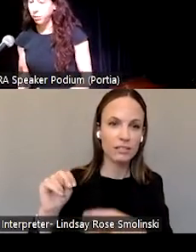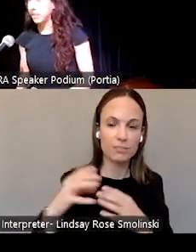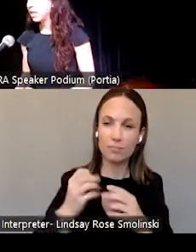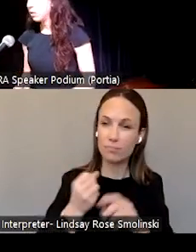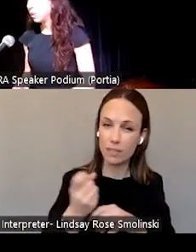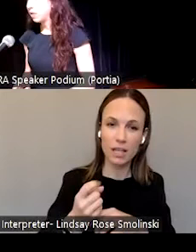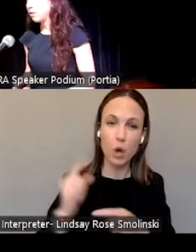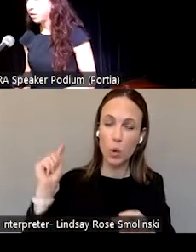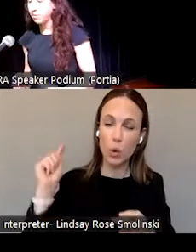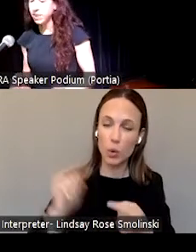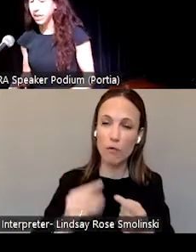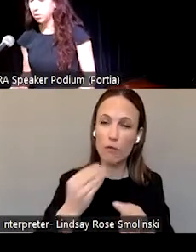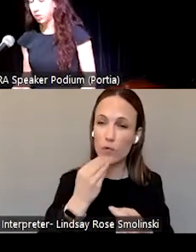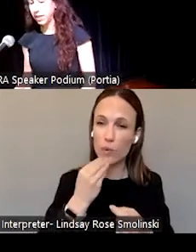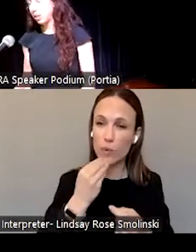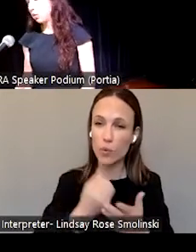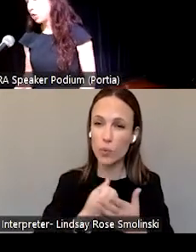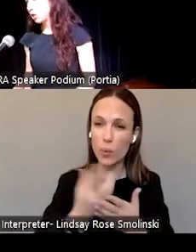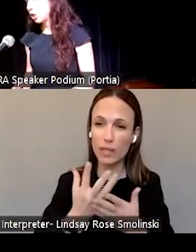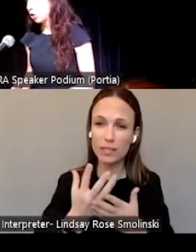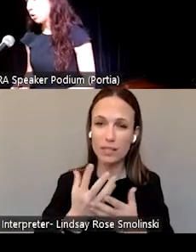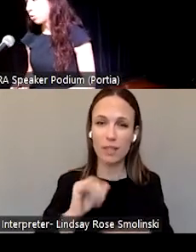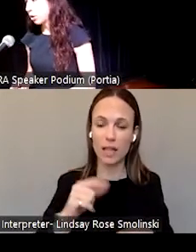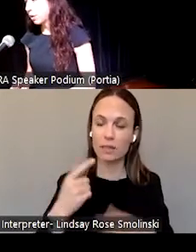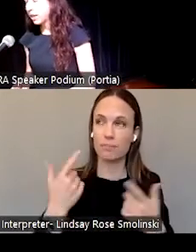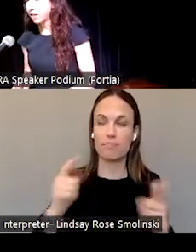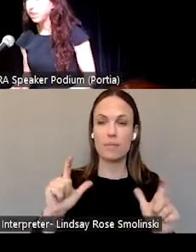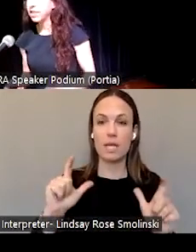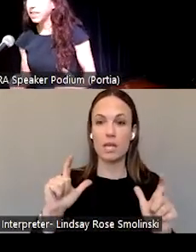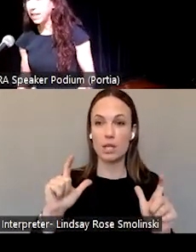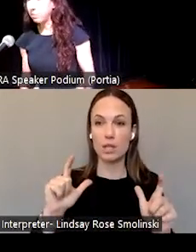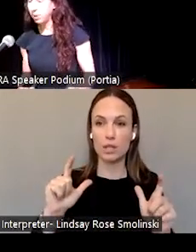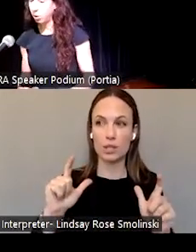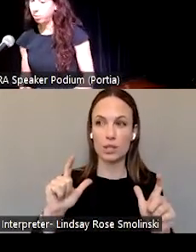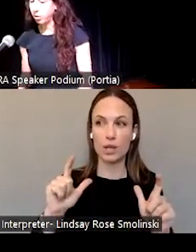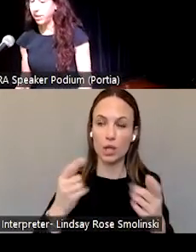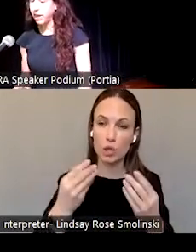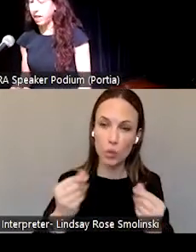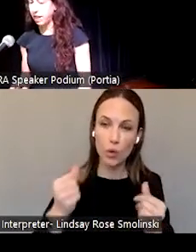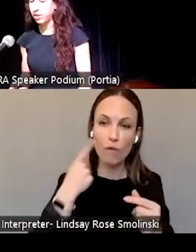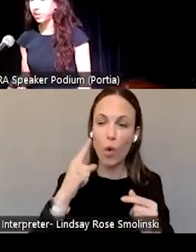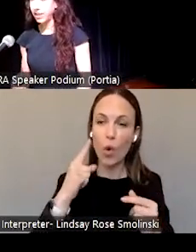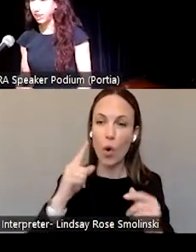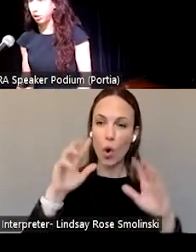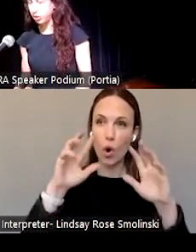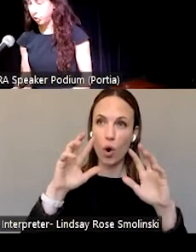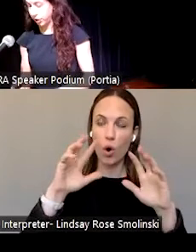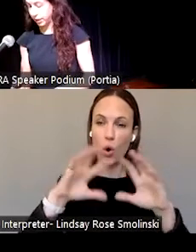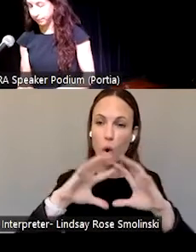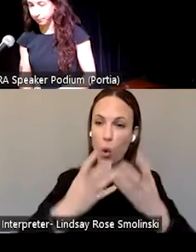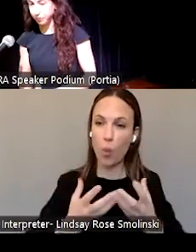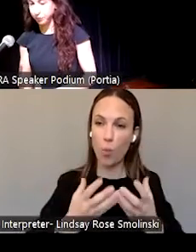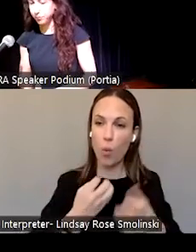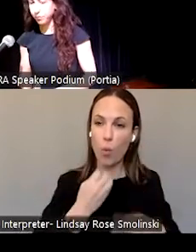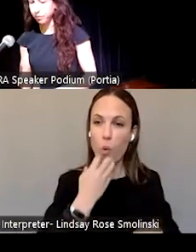food waste is one of the single greatest solutions to global warming, to keep global warming at less than 2